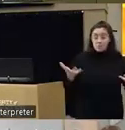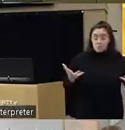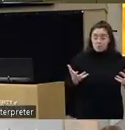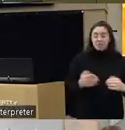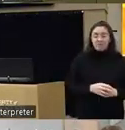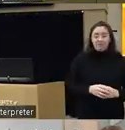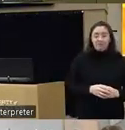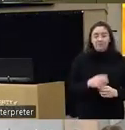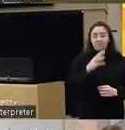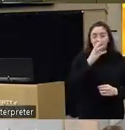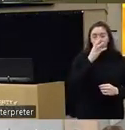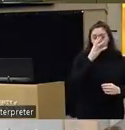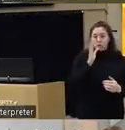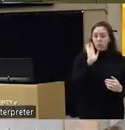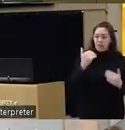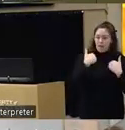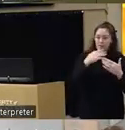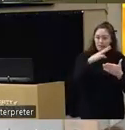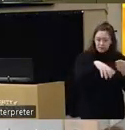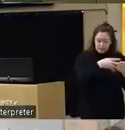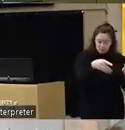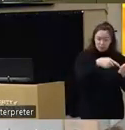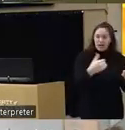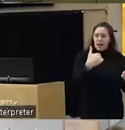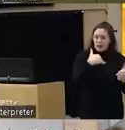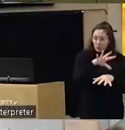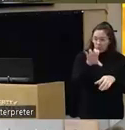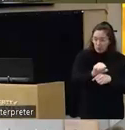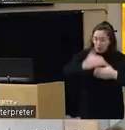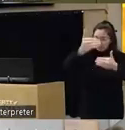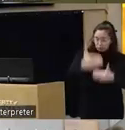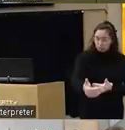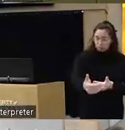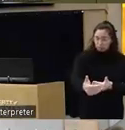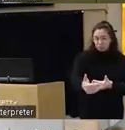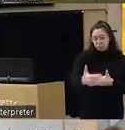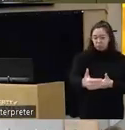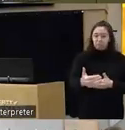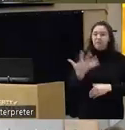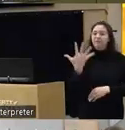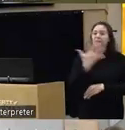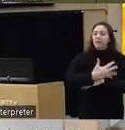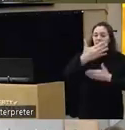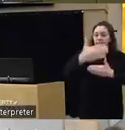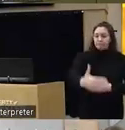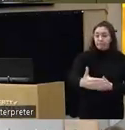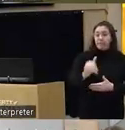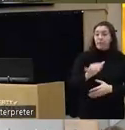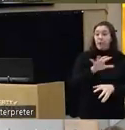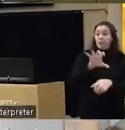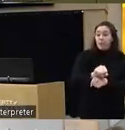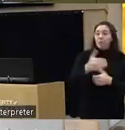are going to have someone at least scheduled and have an appointment with in 5 days, and that that appointment will be